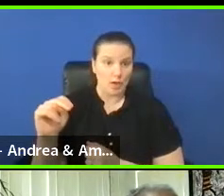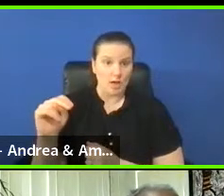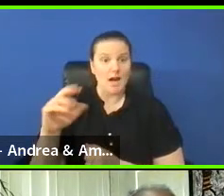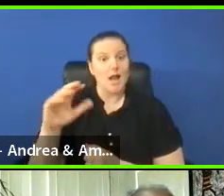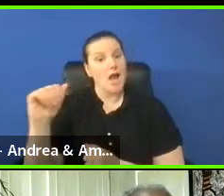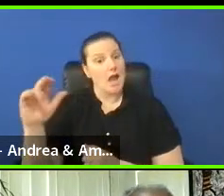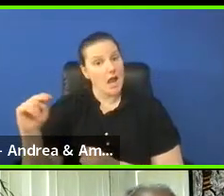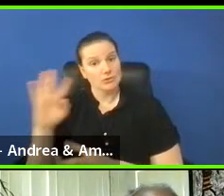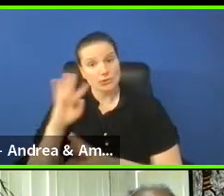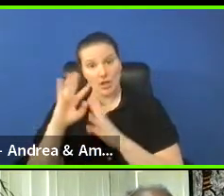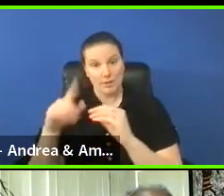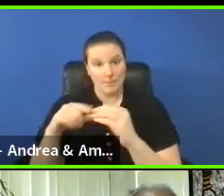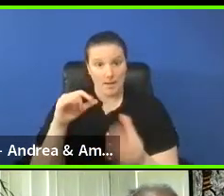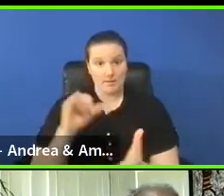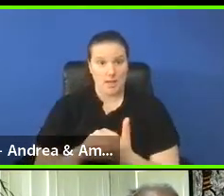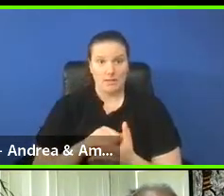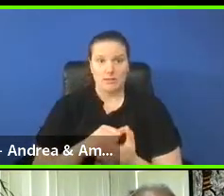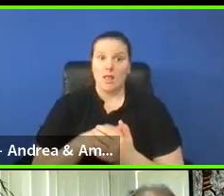talking about.